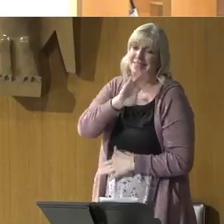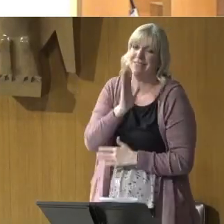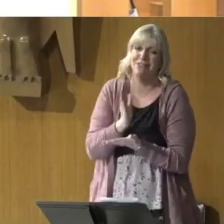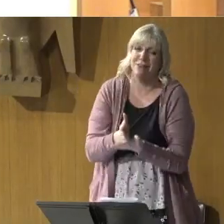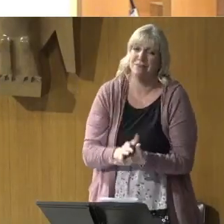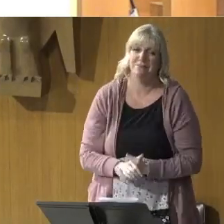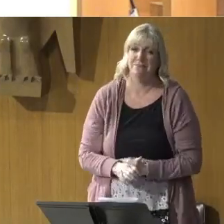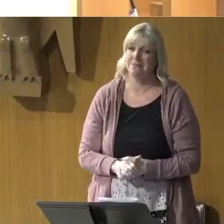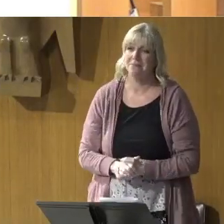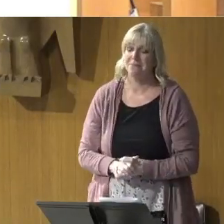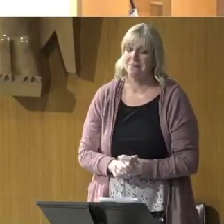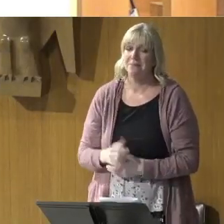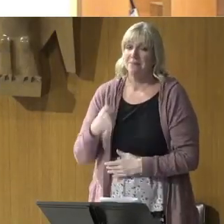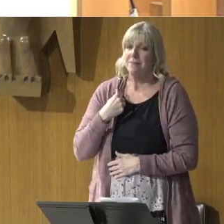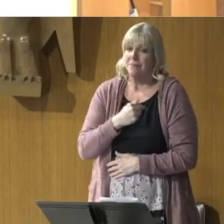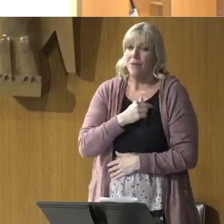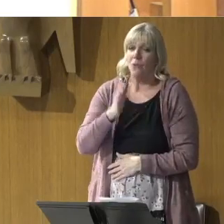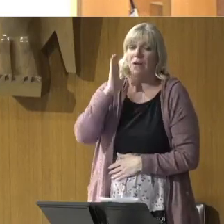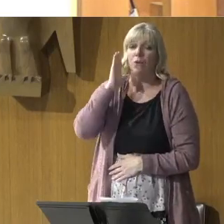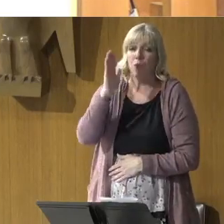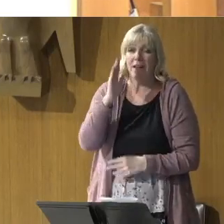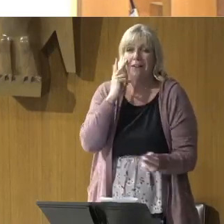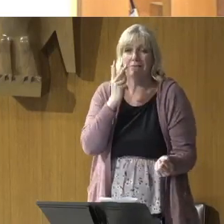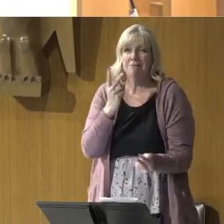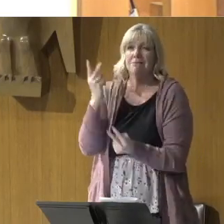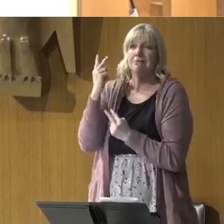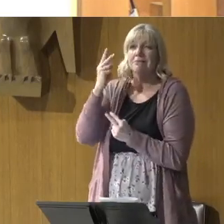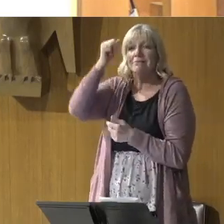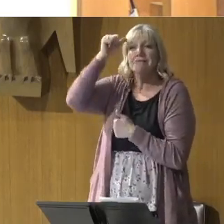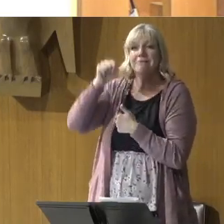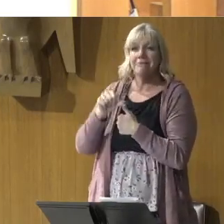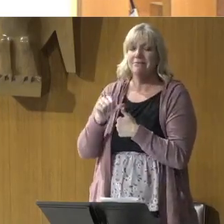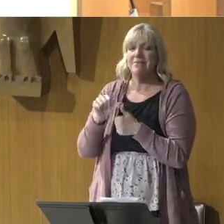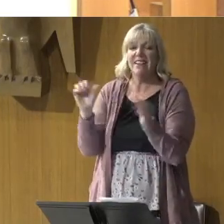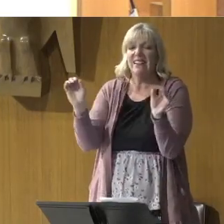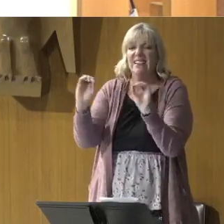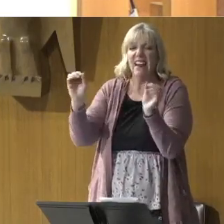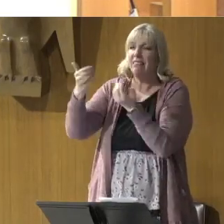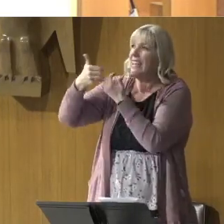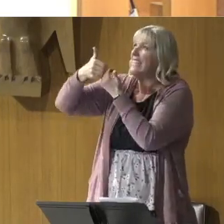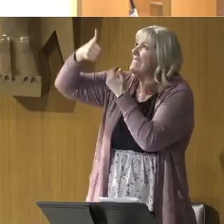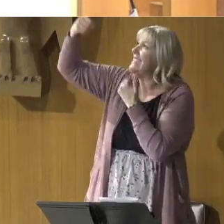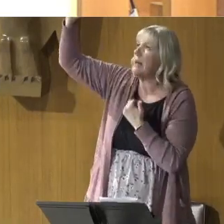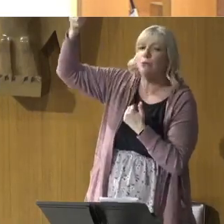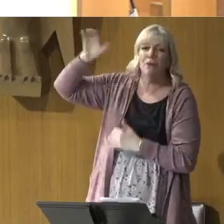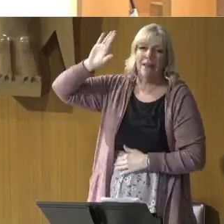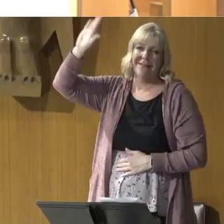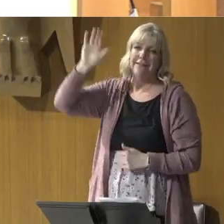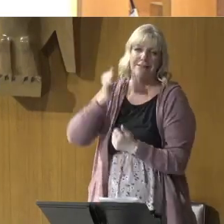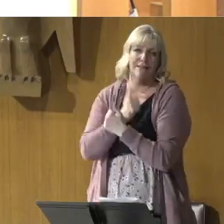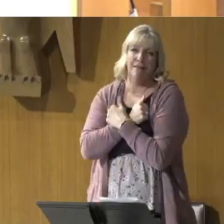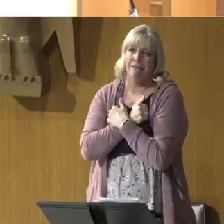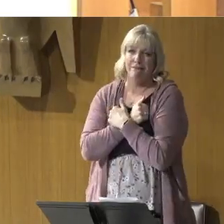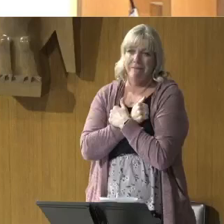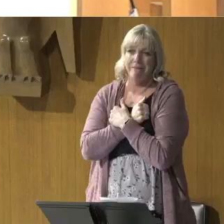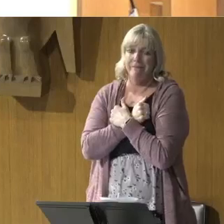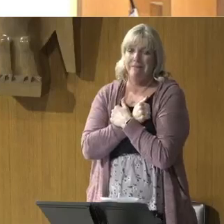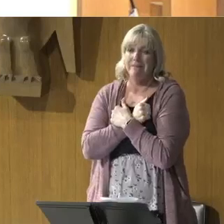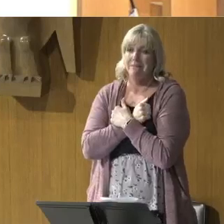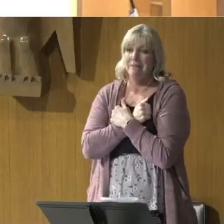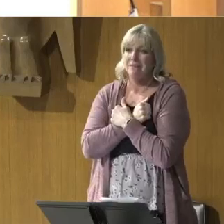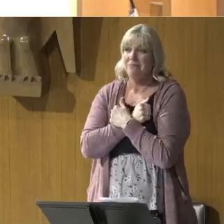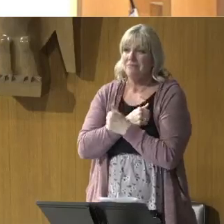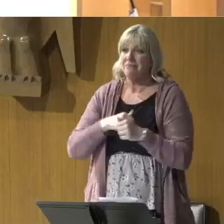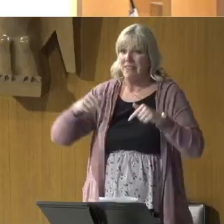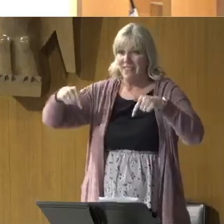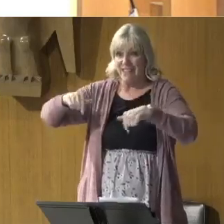we will remember that there is nothing that can separate us from the love of God. In this church neither